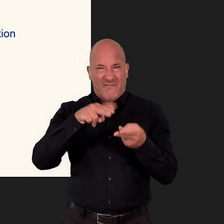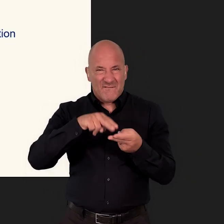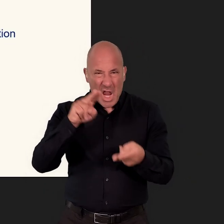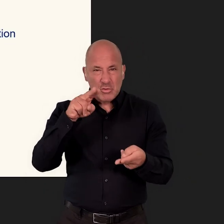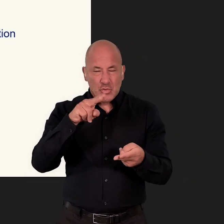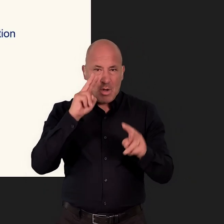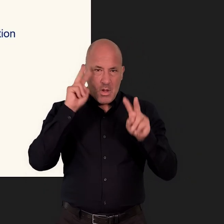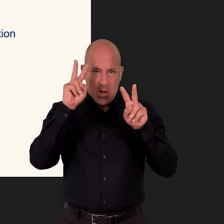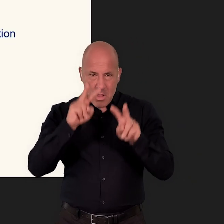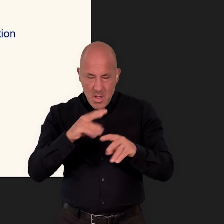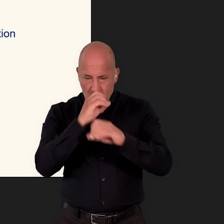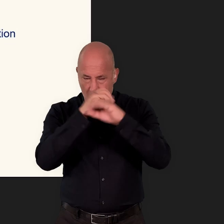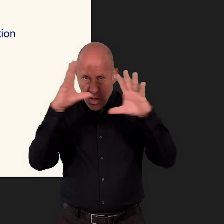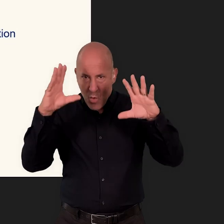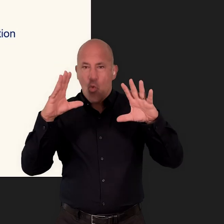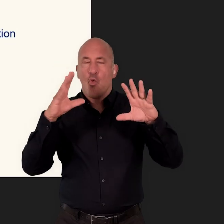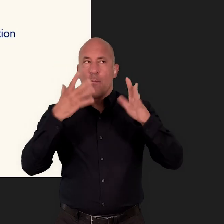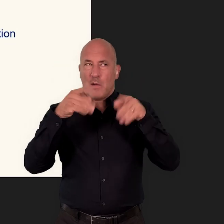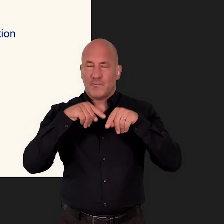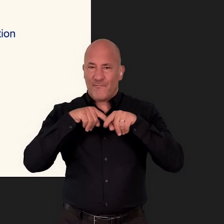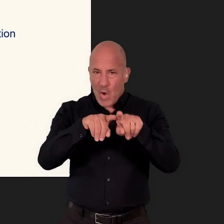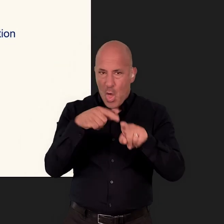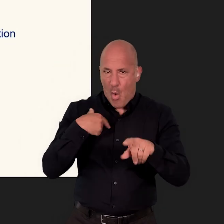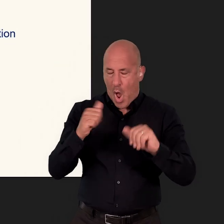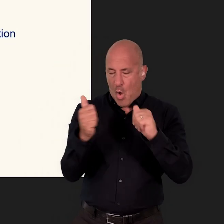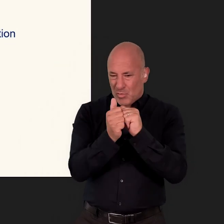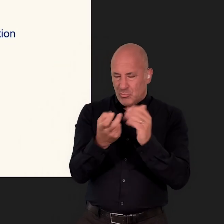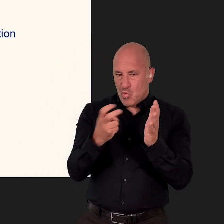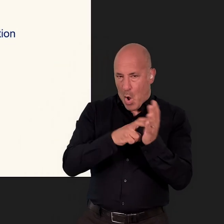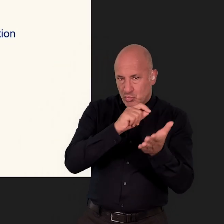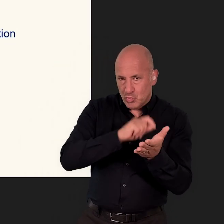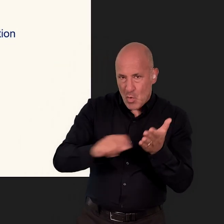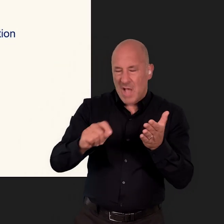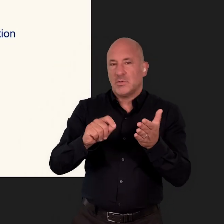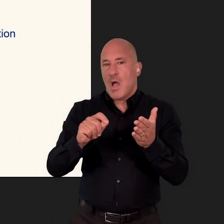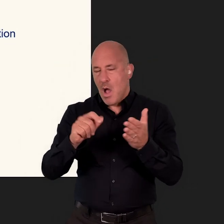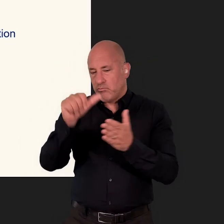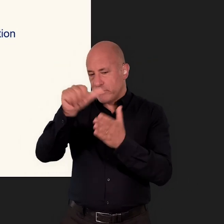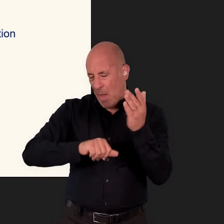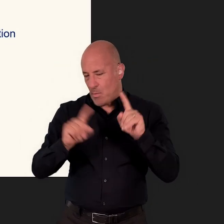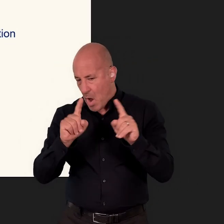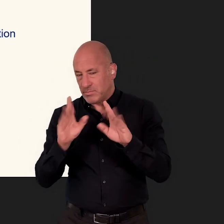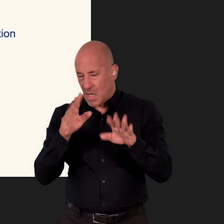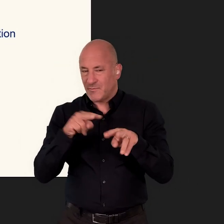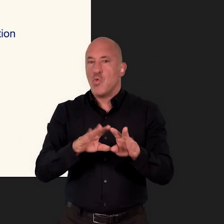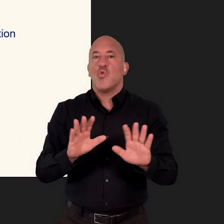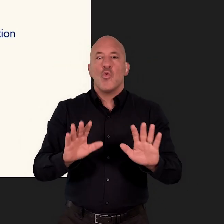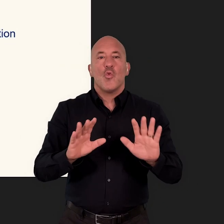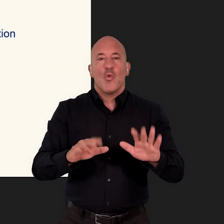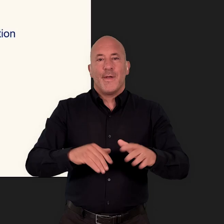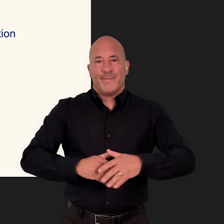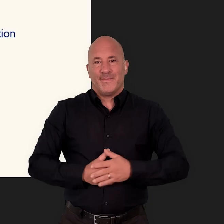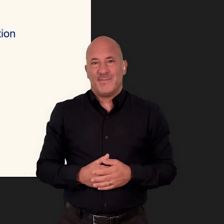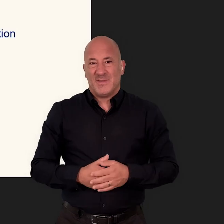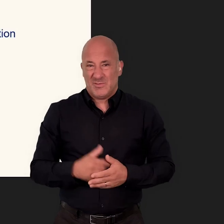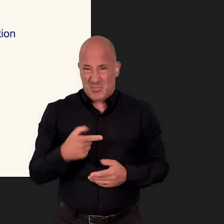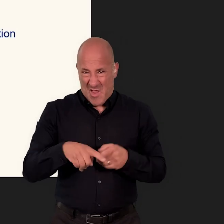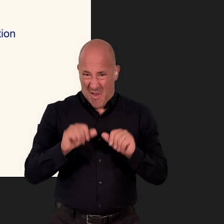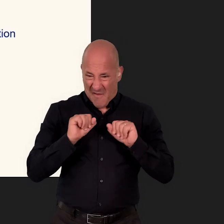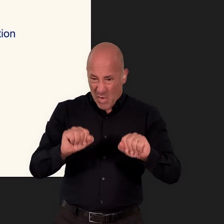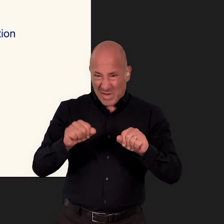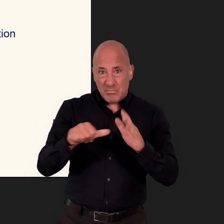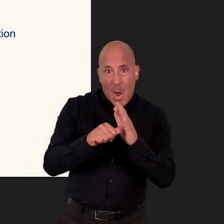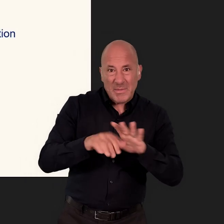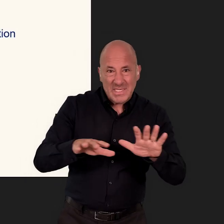more information about grant holder obligations under the grant agreement and agreed programme of works.